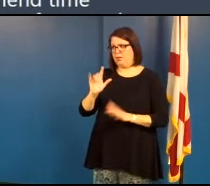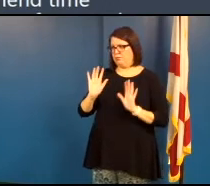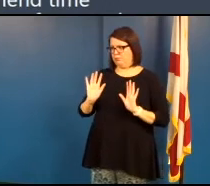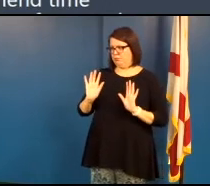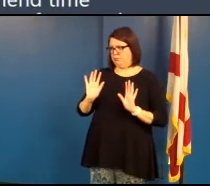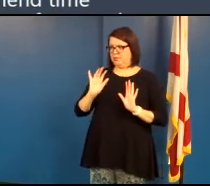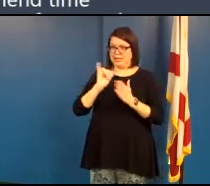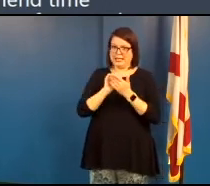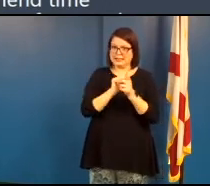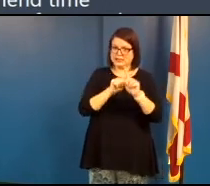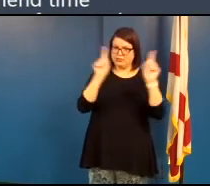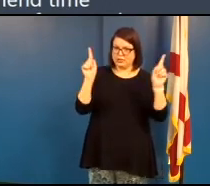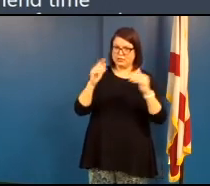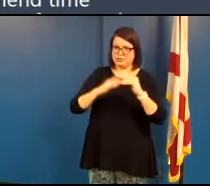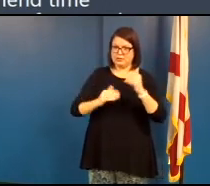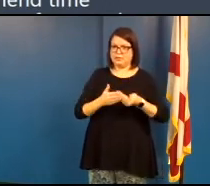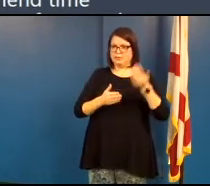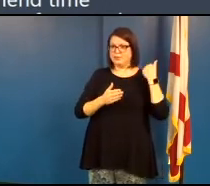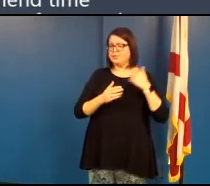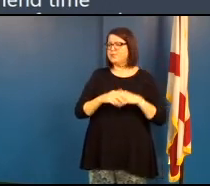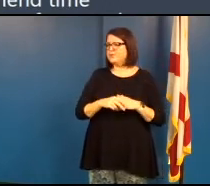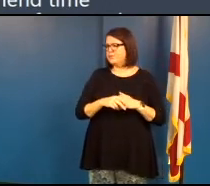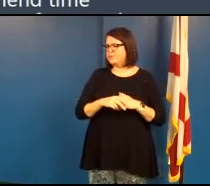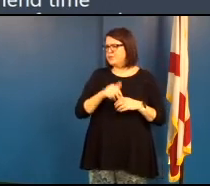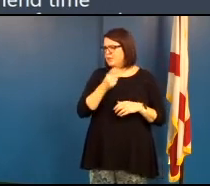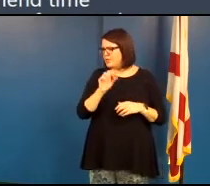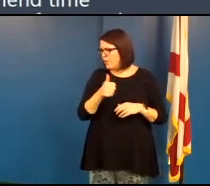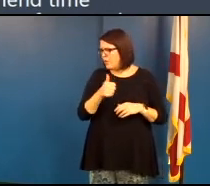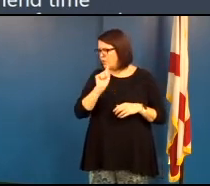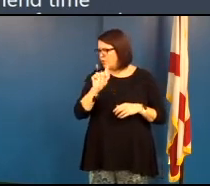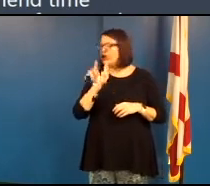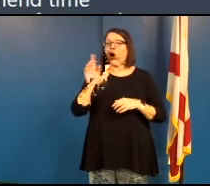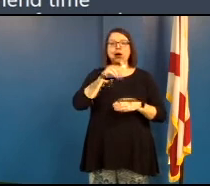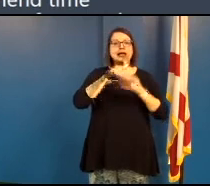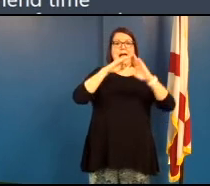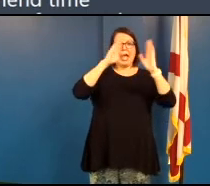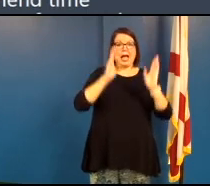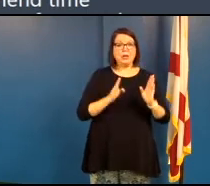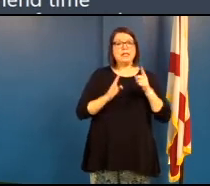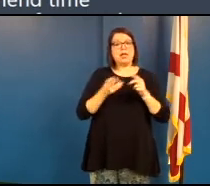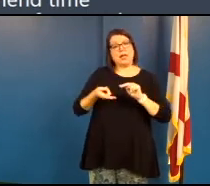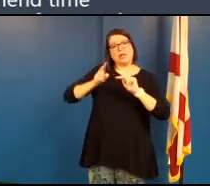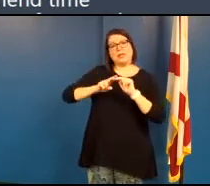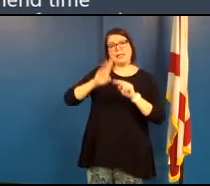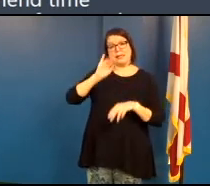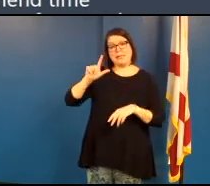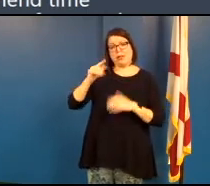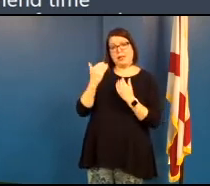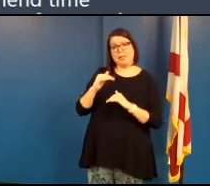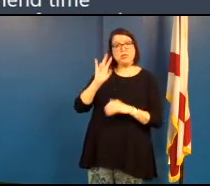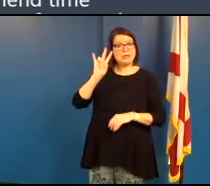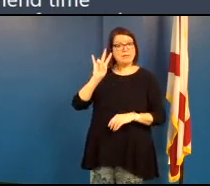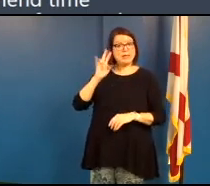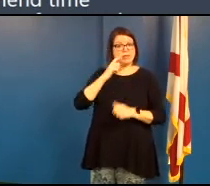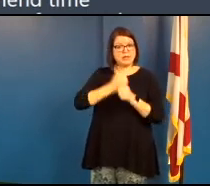a couple of just small things to change. The House is increasing the bill limits to 7 for each member. So each member gets